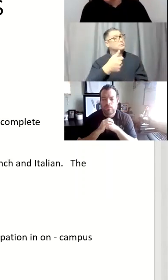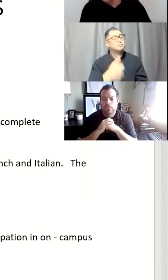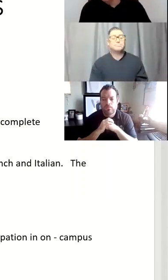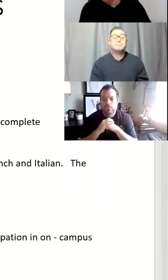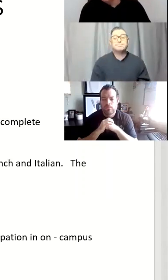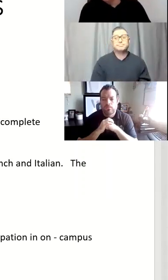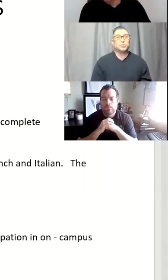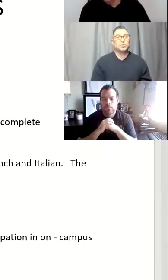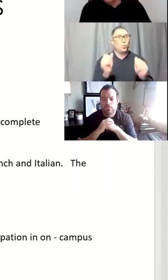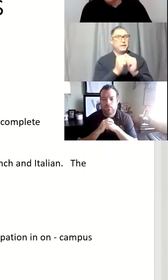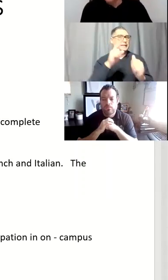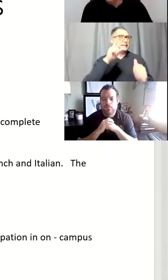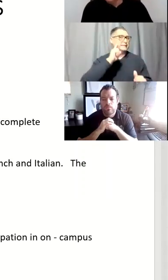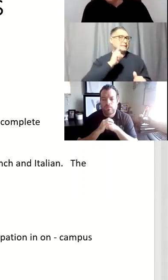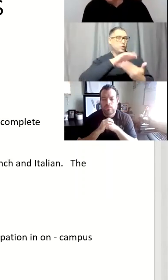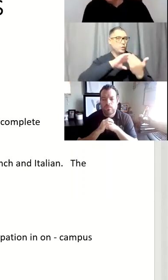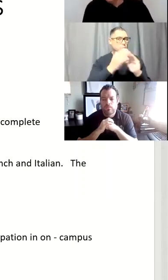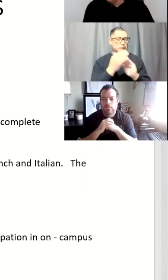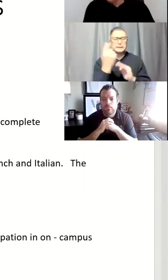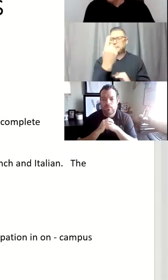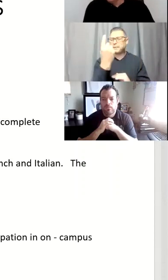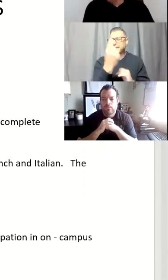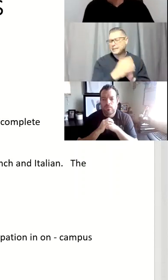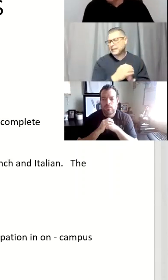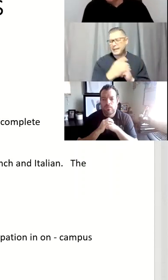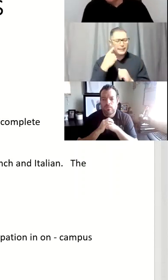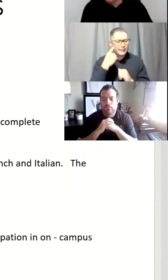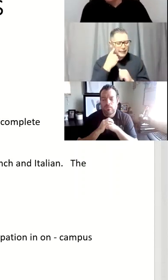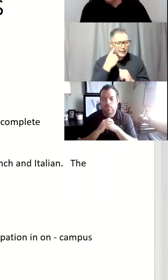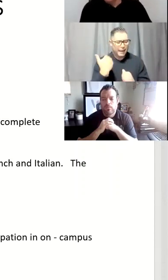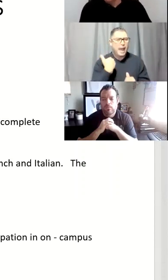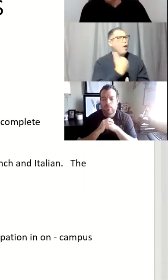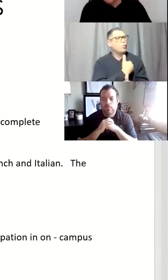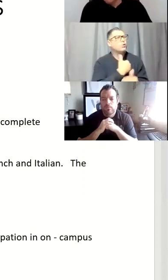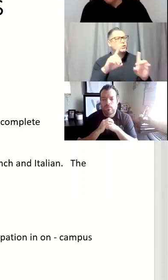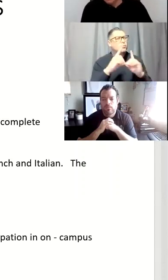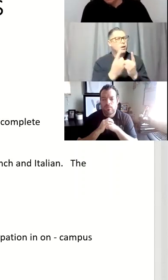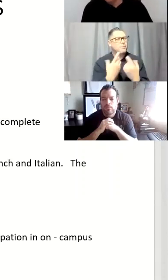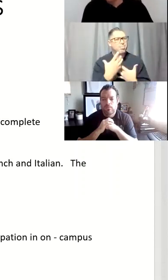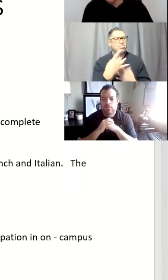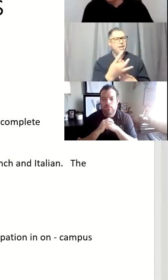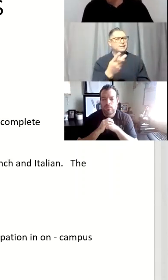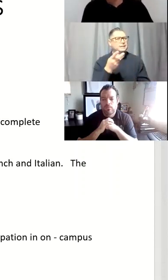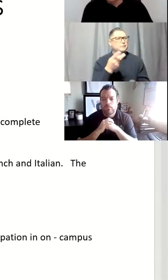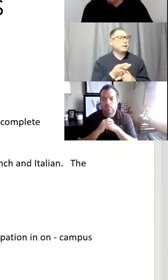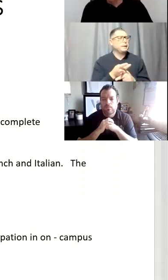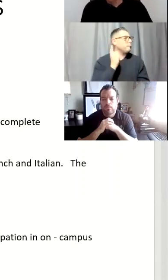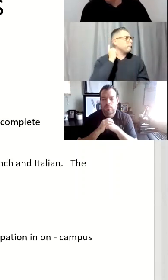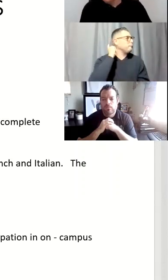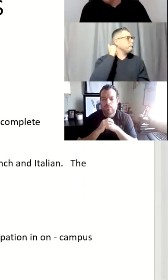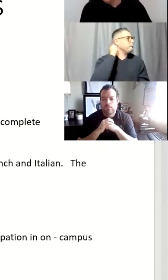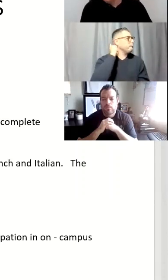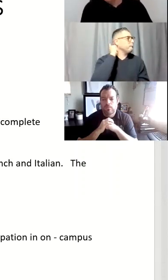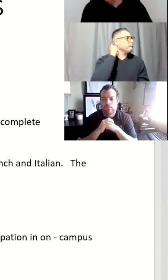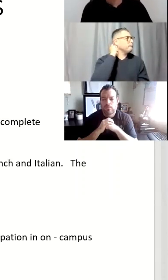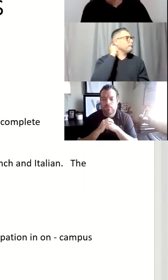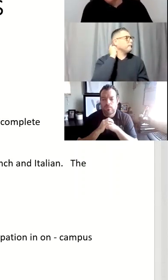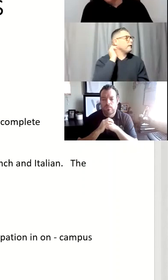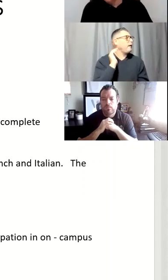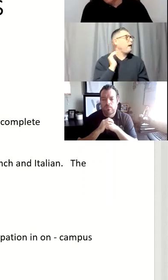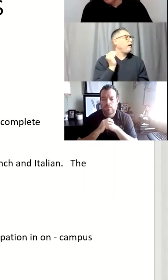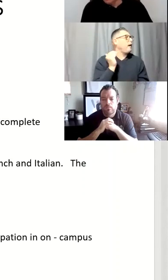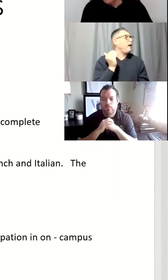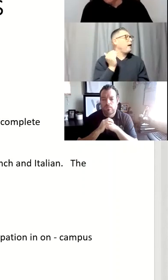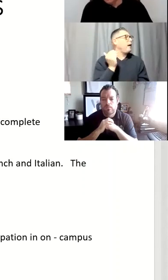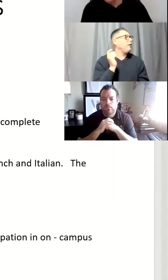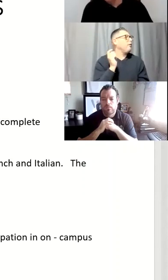deaf community, which is something I think our department always likes to keep in the back of our mind. How can we contribute